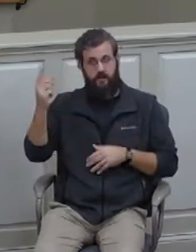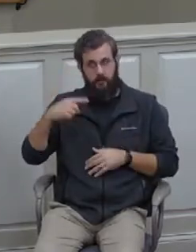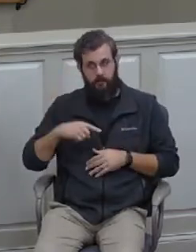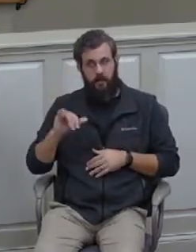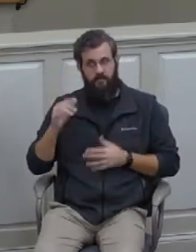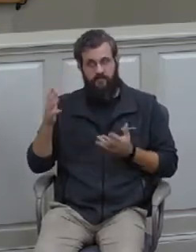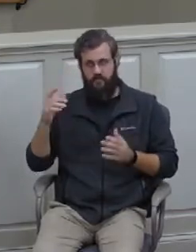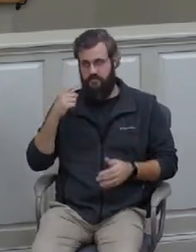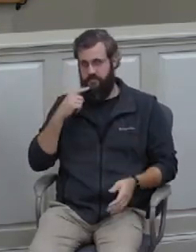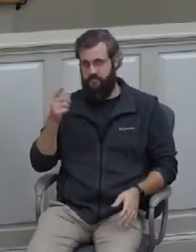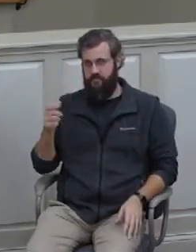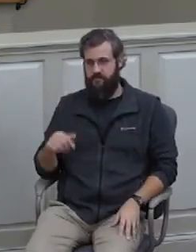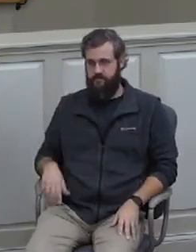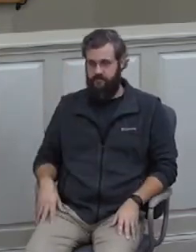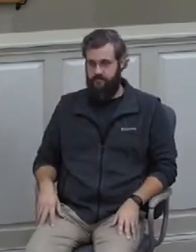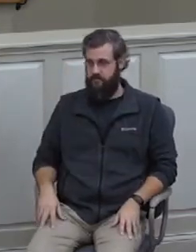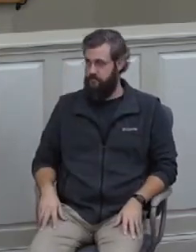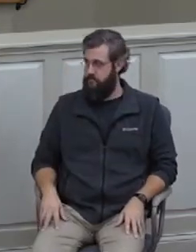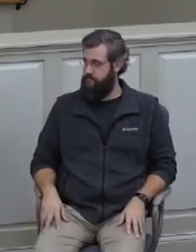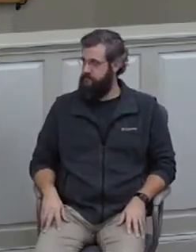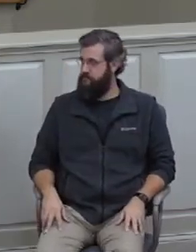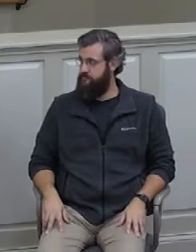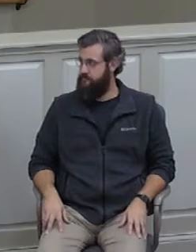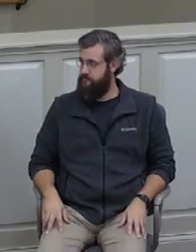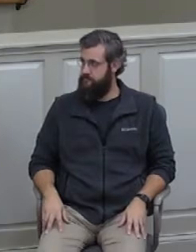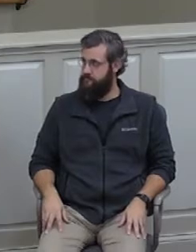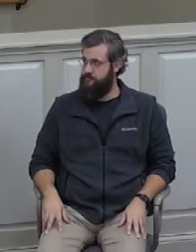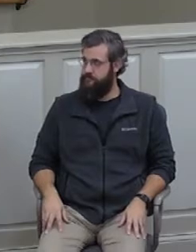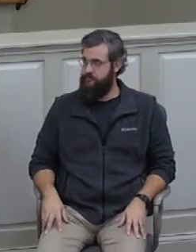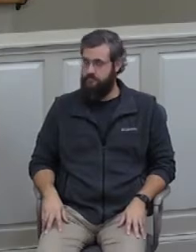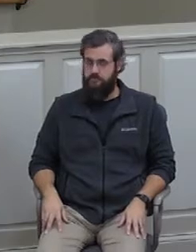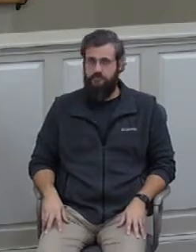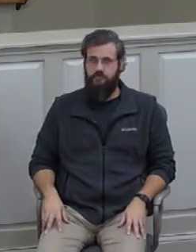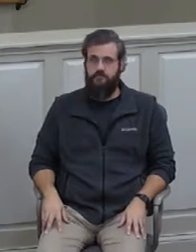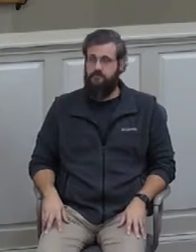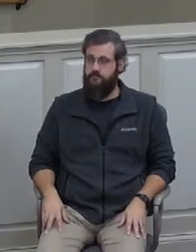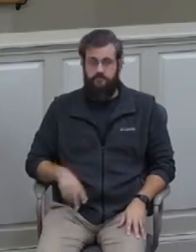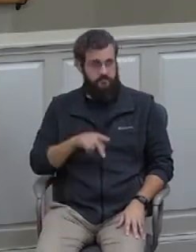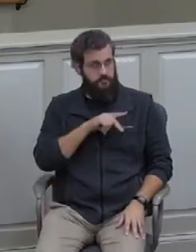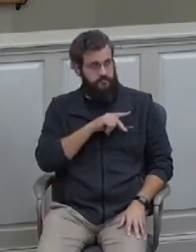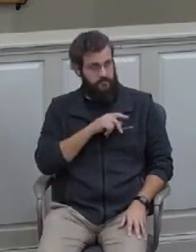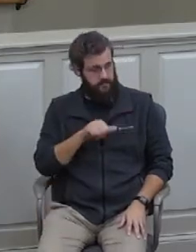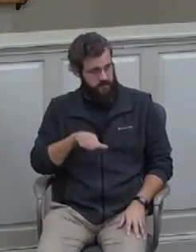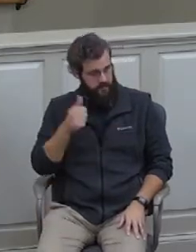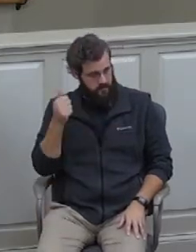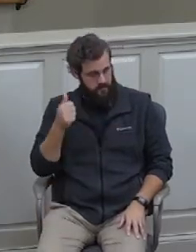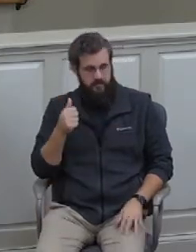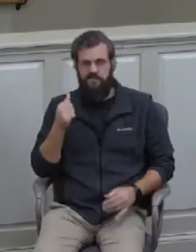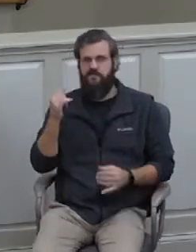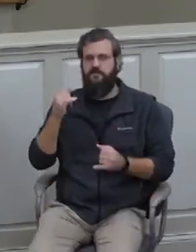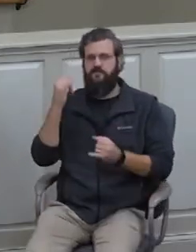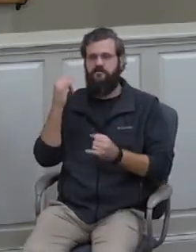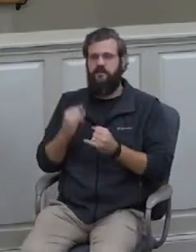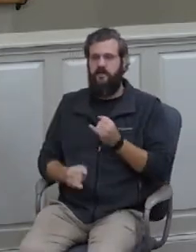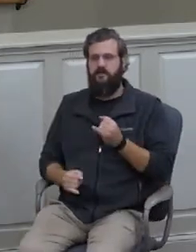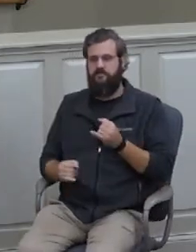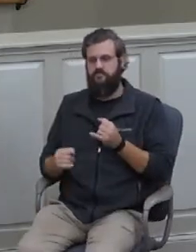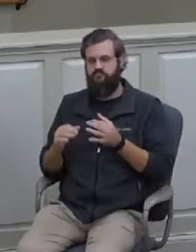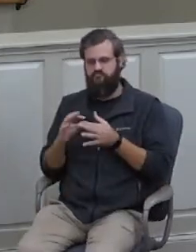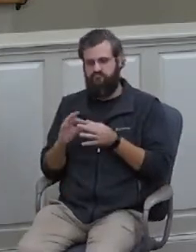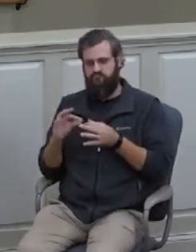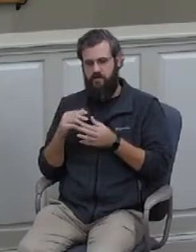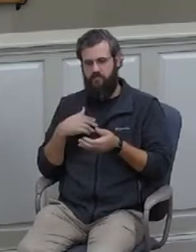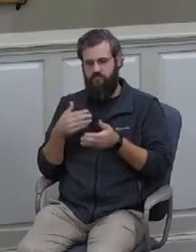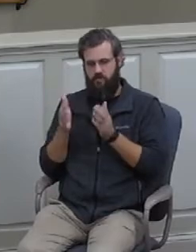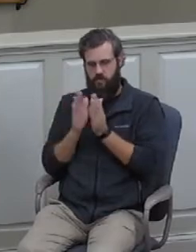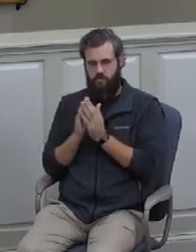said. Very good. Anything else, sir? Just finally, a notation. We I do request that we